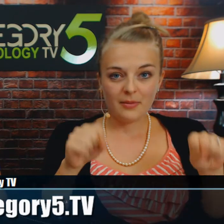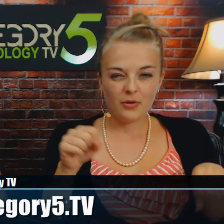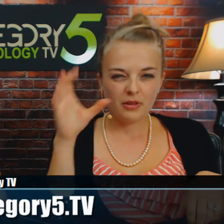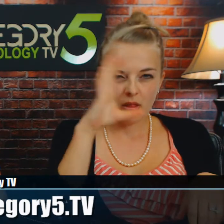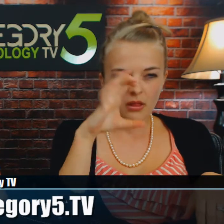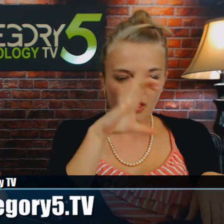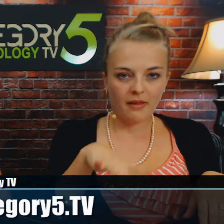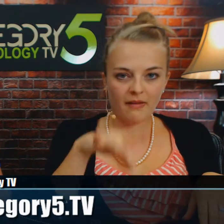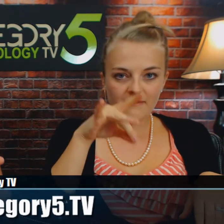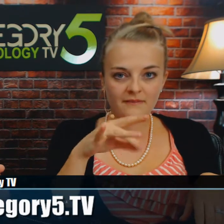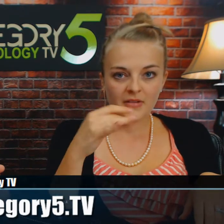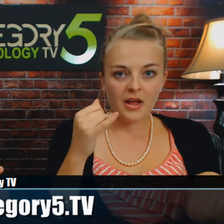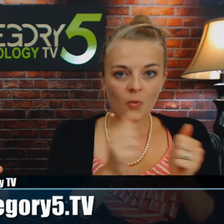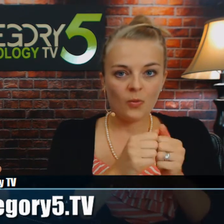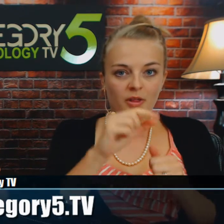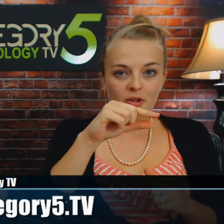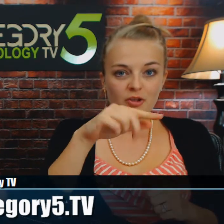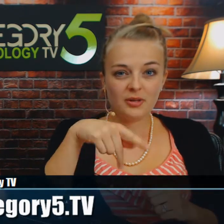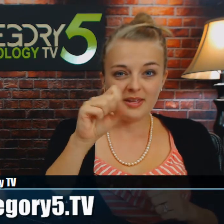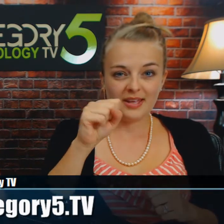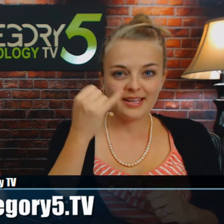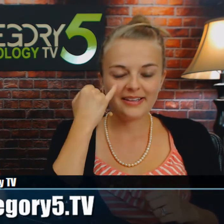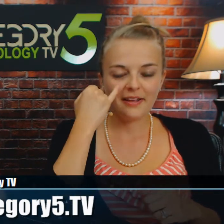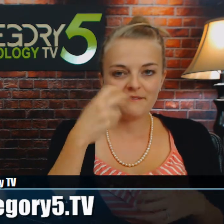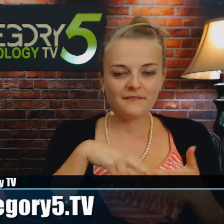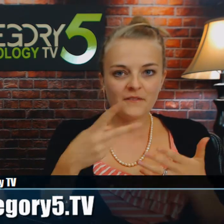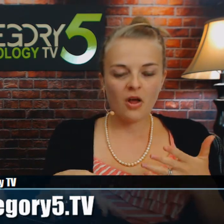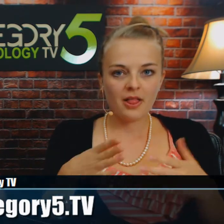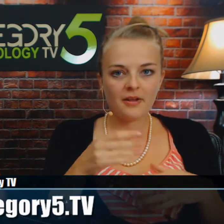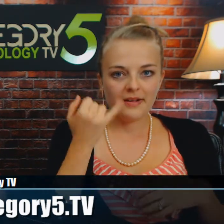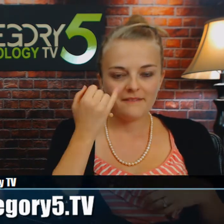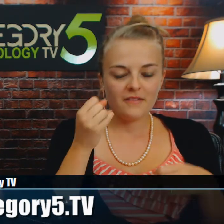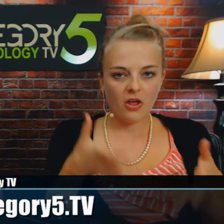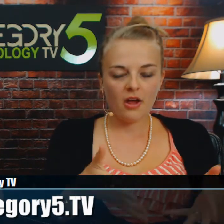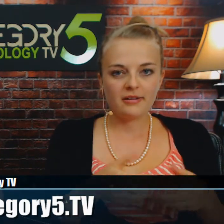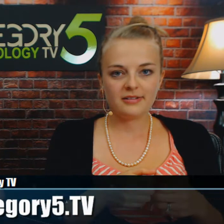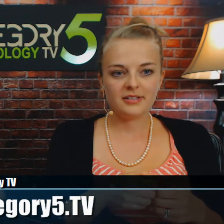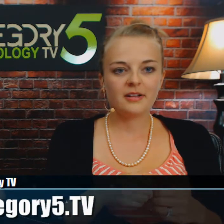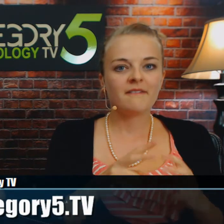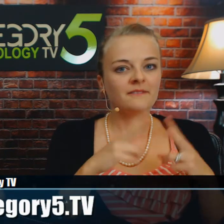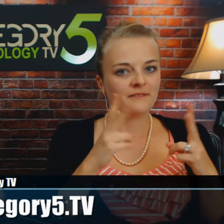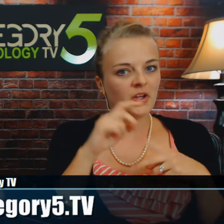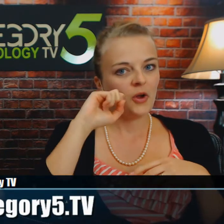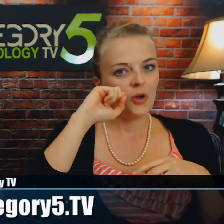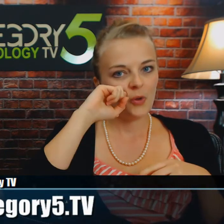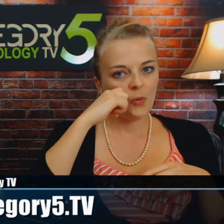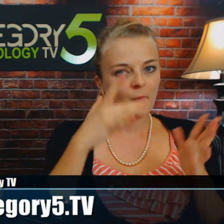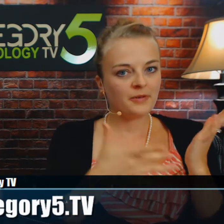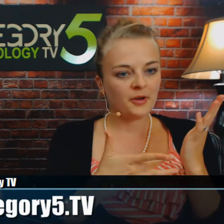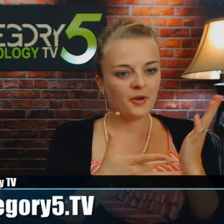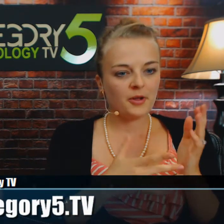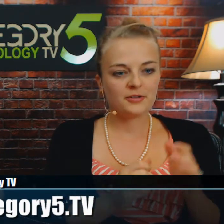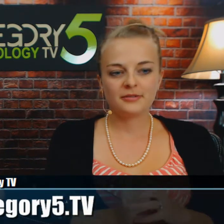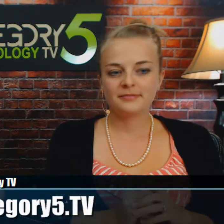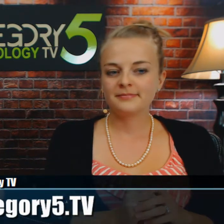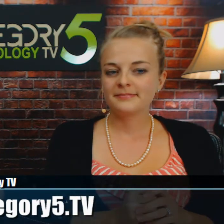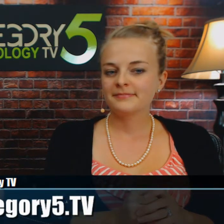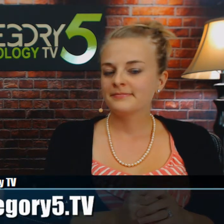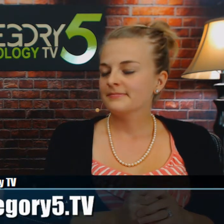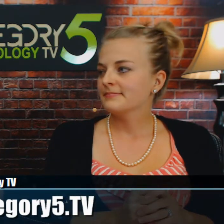between couch cushions, you can bring it up on your iPhone and find where it is, like, just so much thought has gone into this.